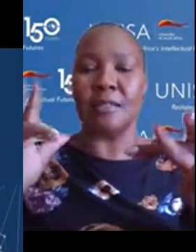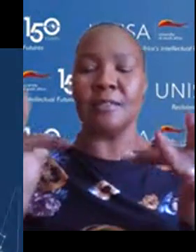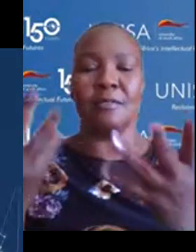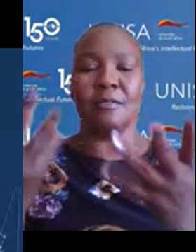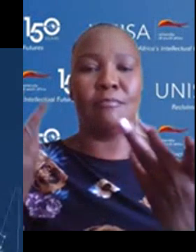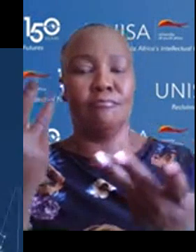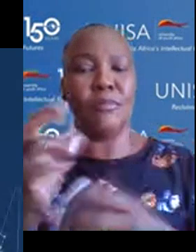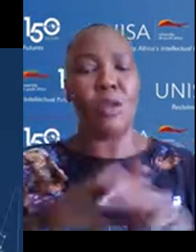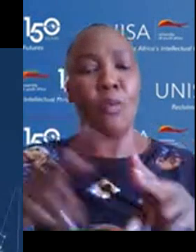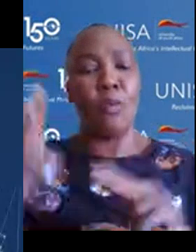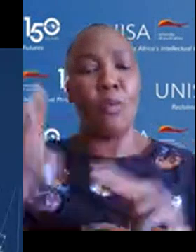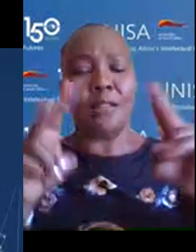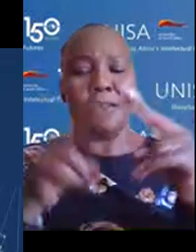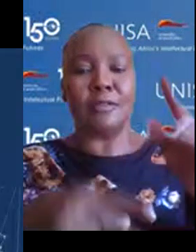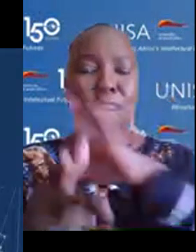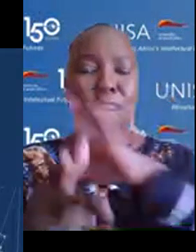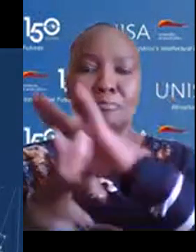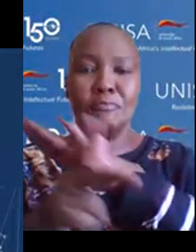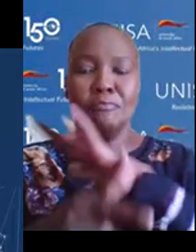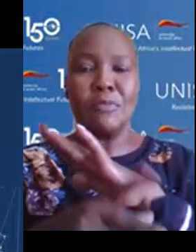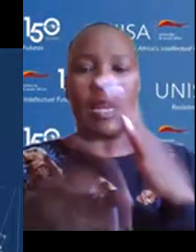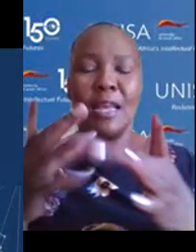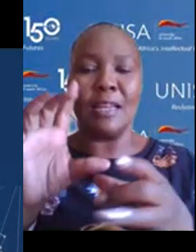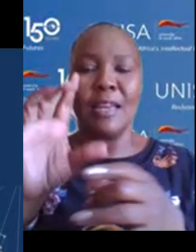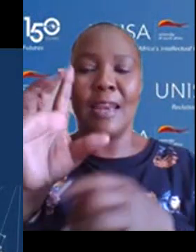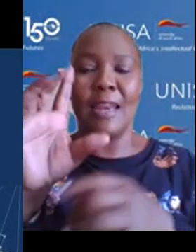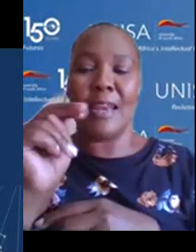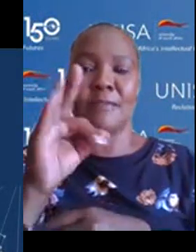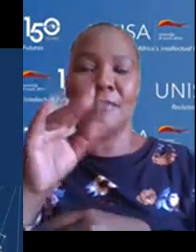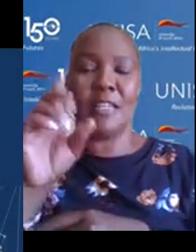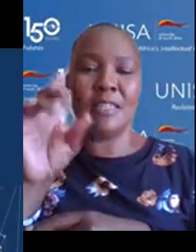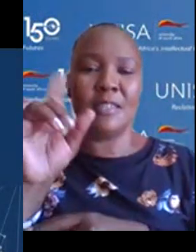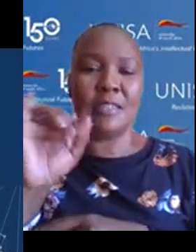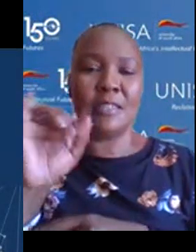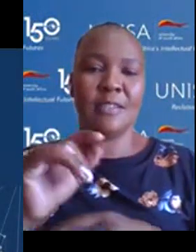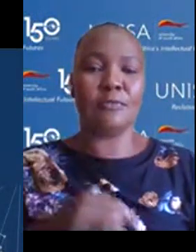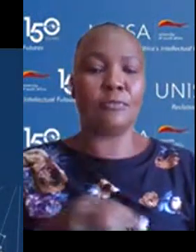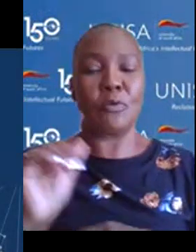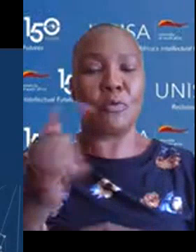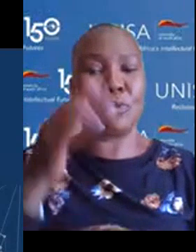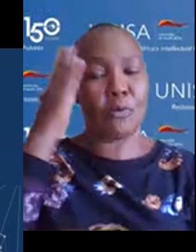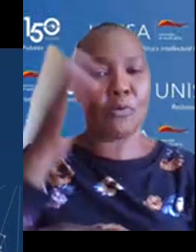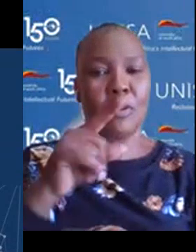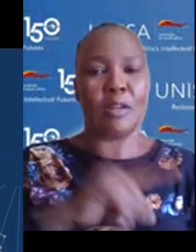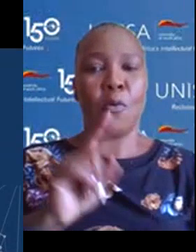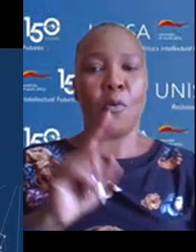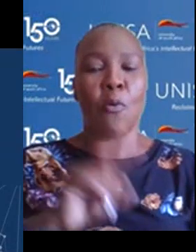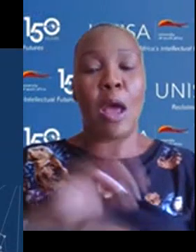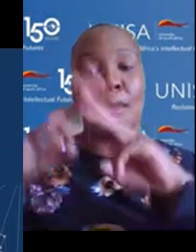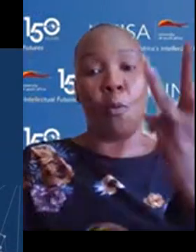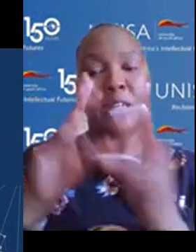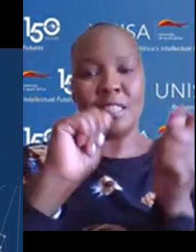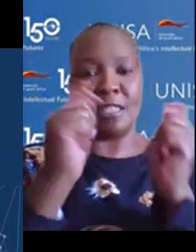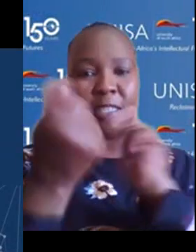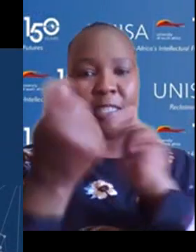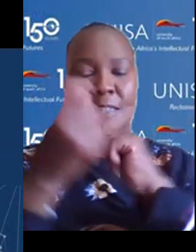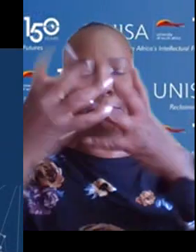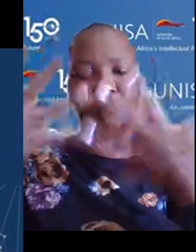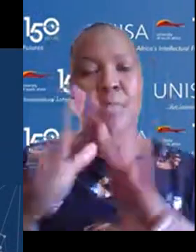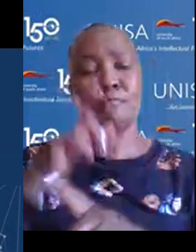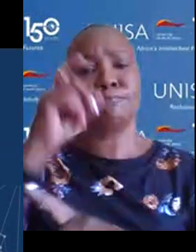and watching movies, of course, like Netflix and whatnot. You know, we're all of the streamers now because the world has changed. So yes, so we